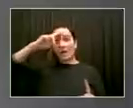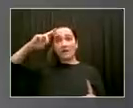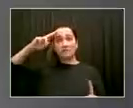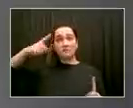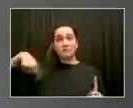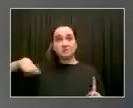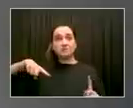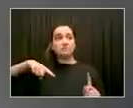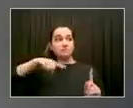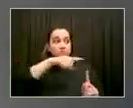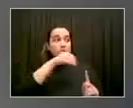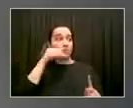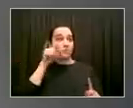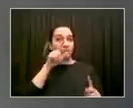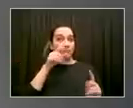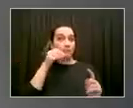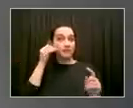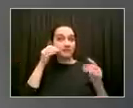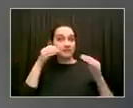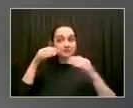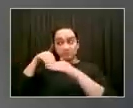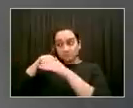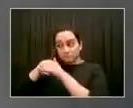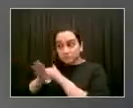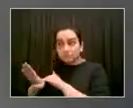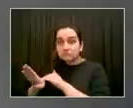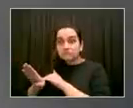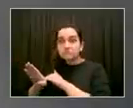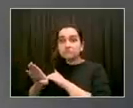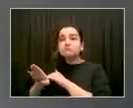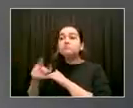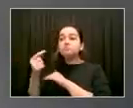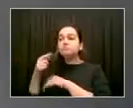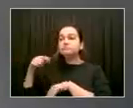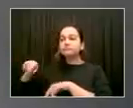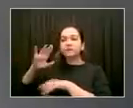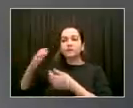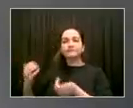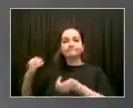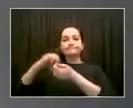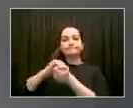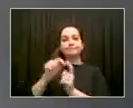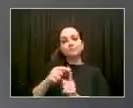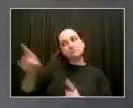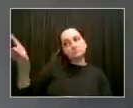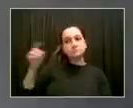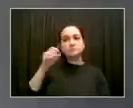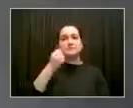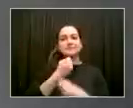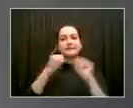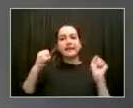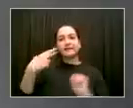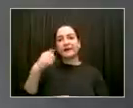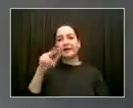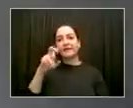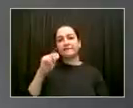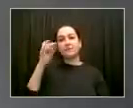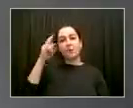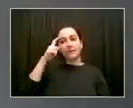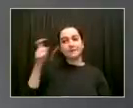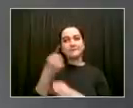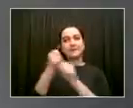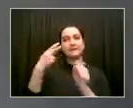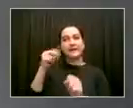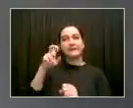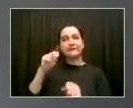Department of Homeless Services. We do a warm handoff where we call them, we tell them about the person.